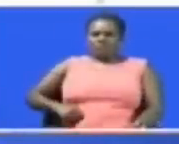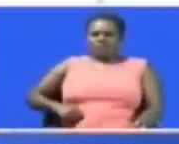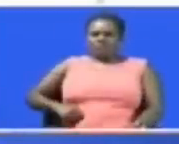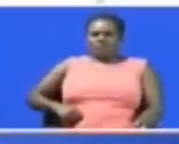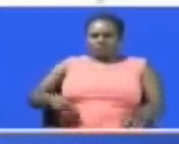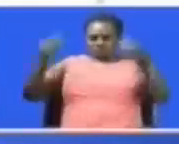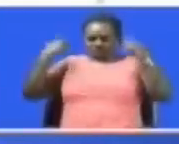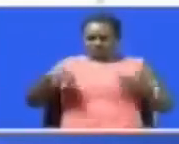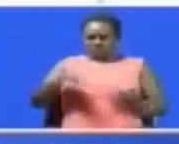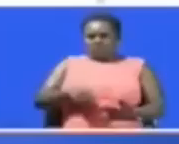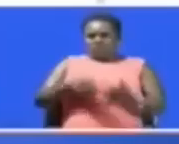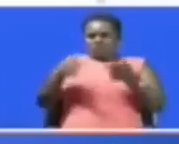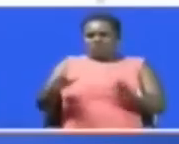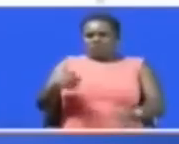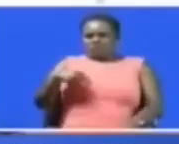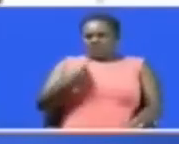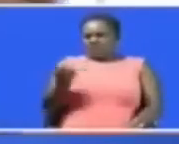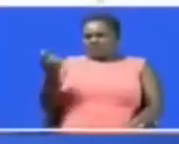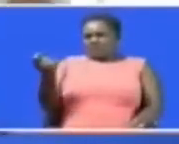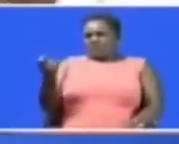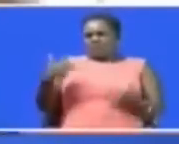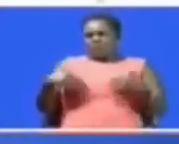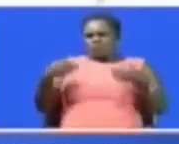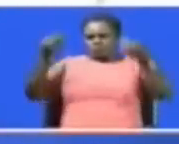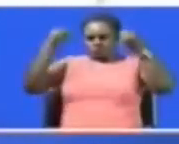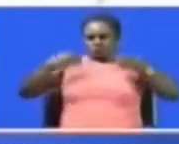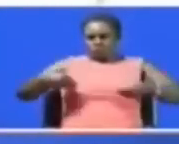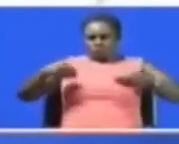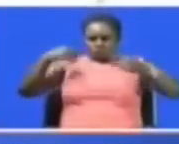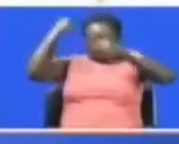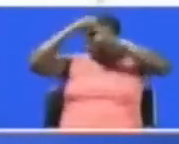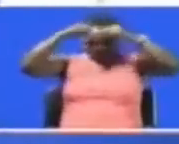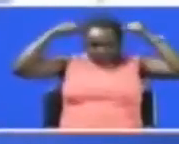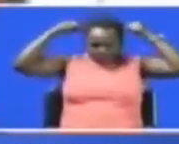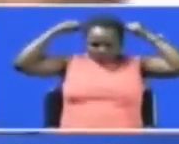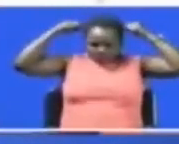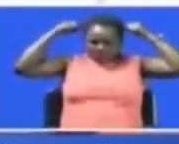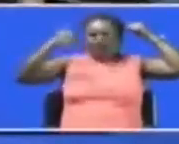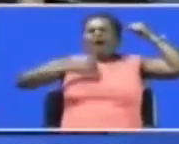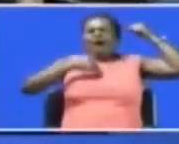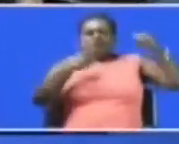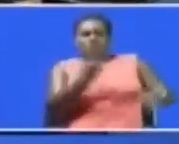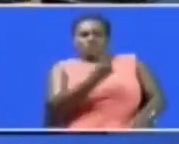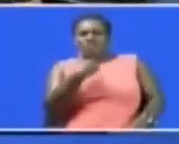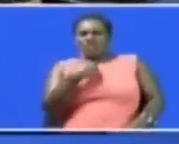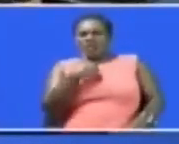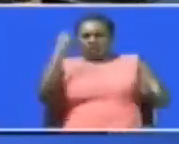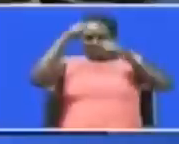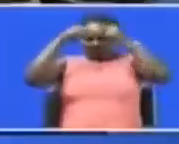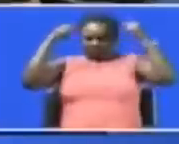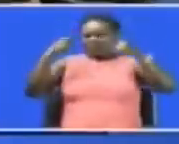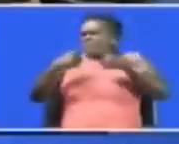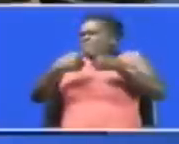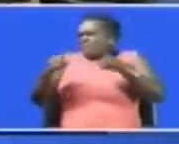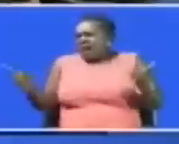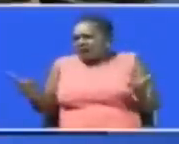very special way. Yeah. We were one of the few, you know, wore the turban. We wear turbans,